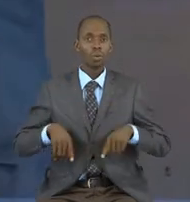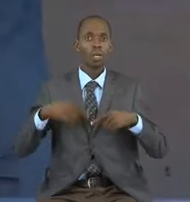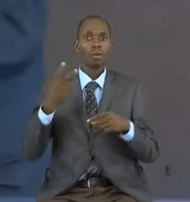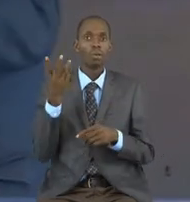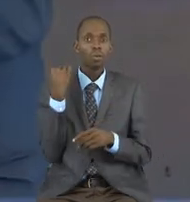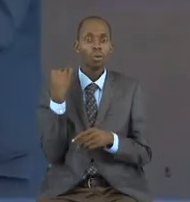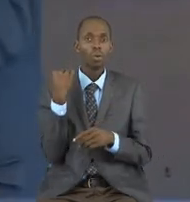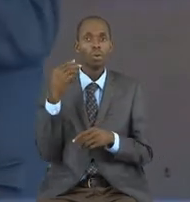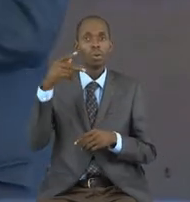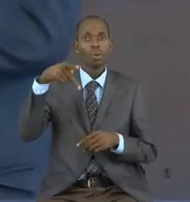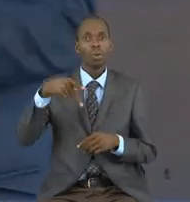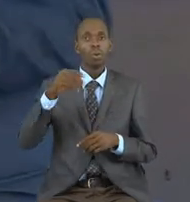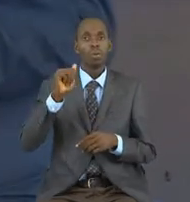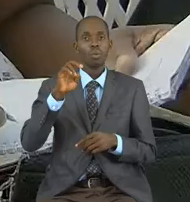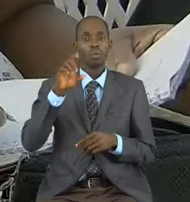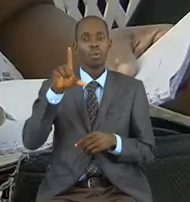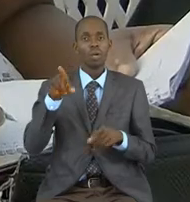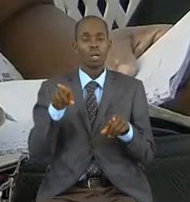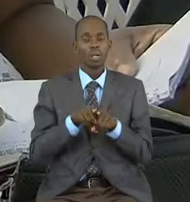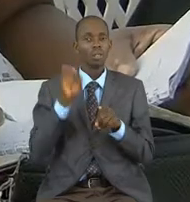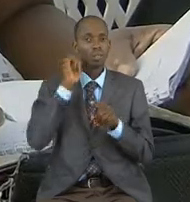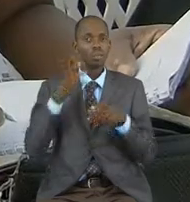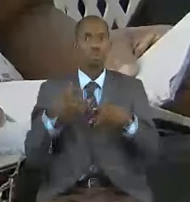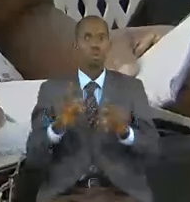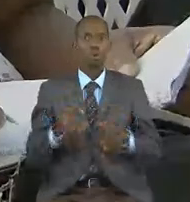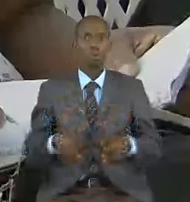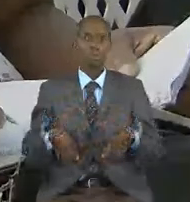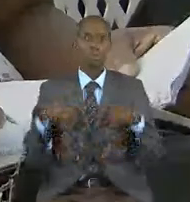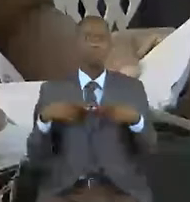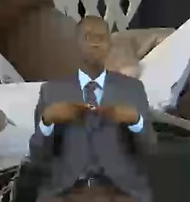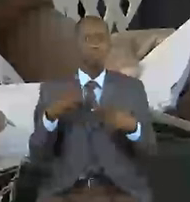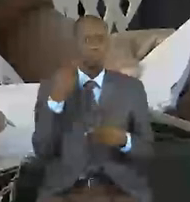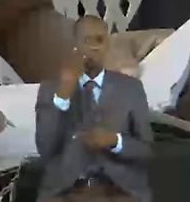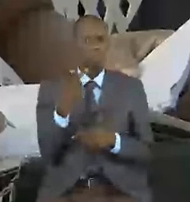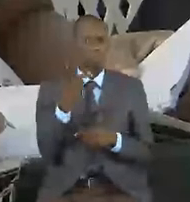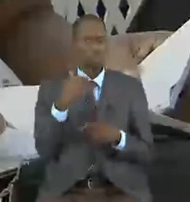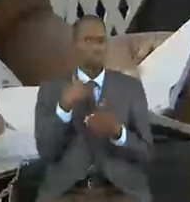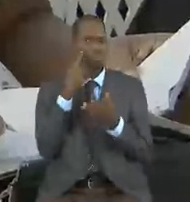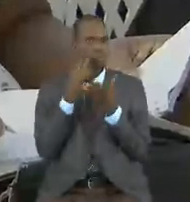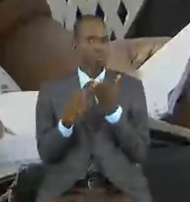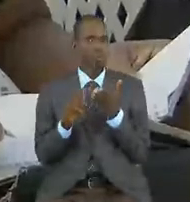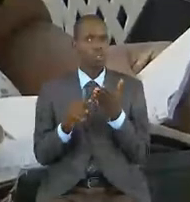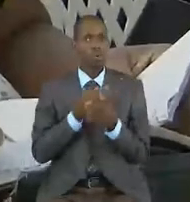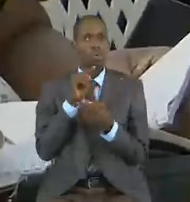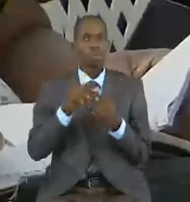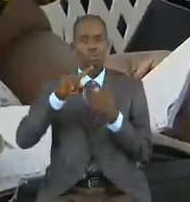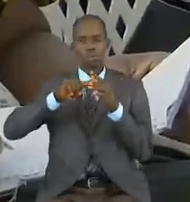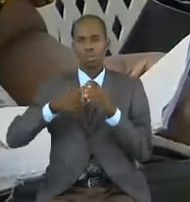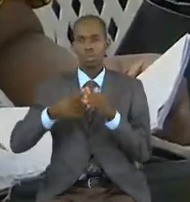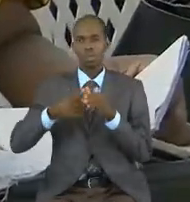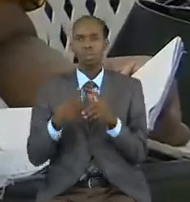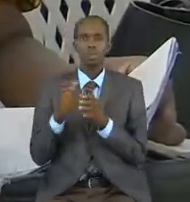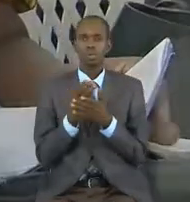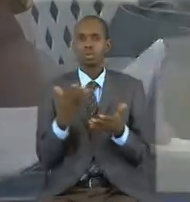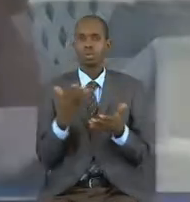his manner was. Have you noticed when you start to do something, you might